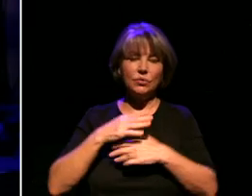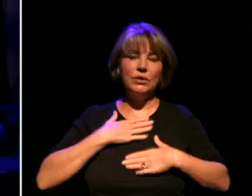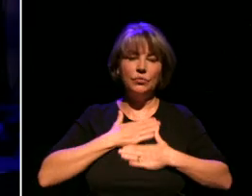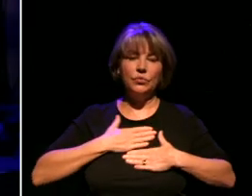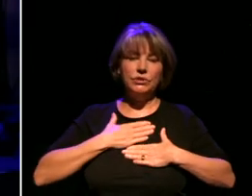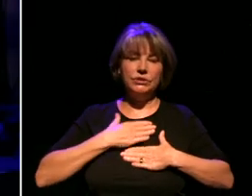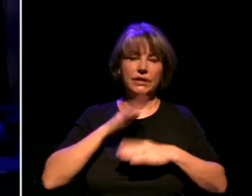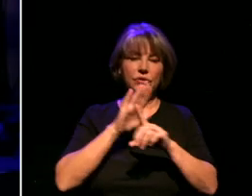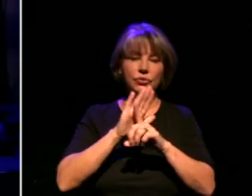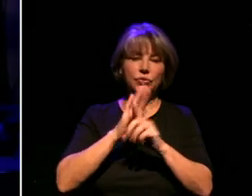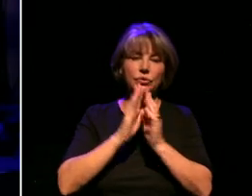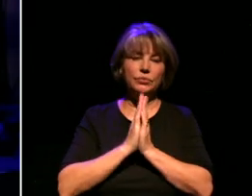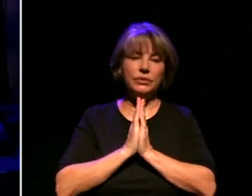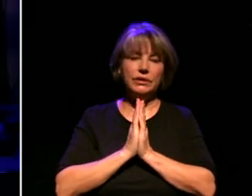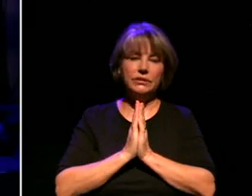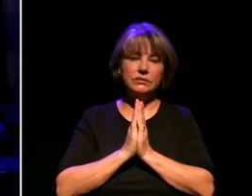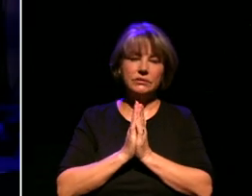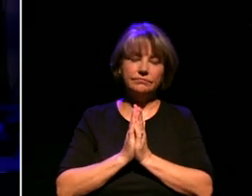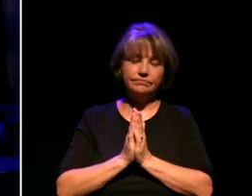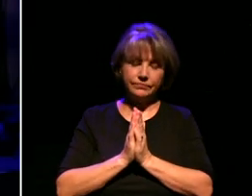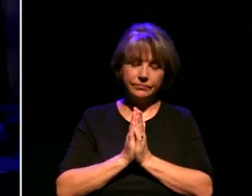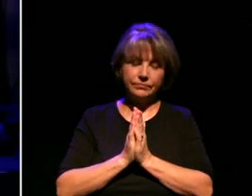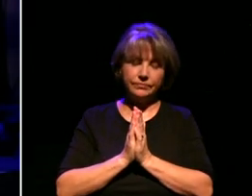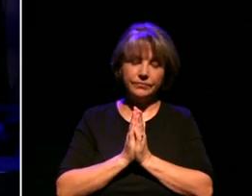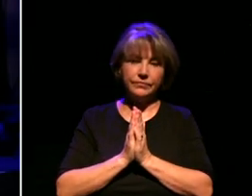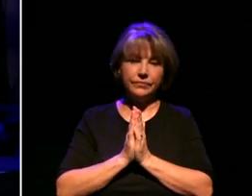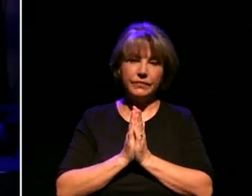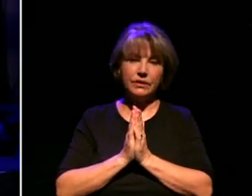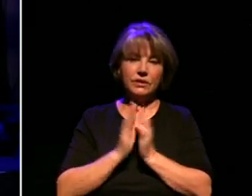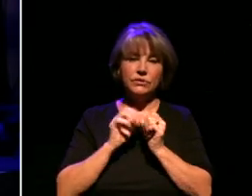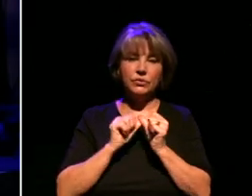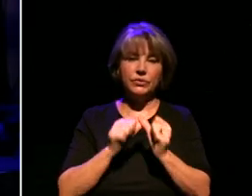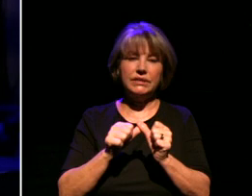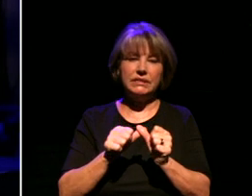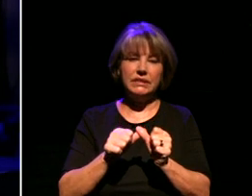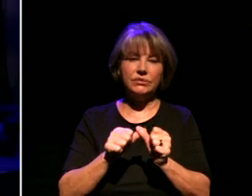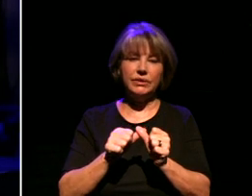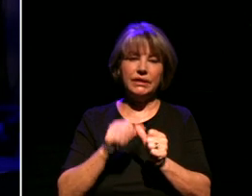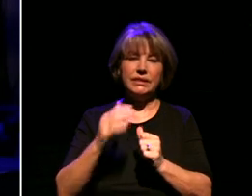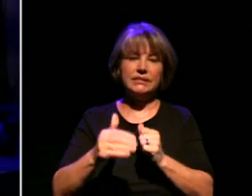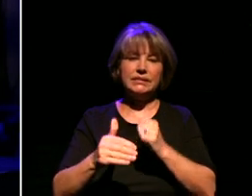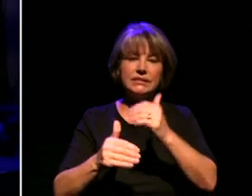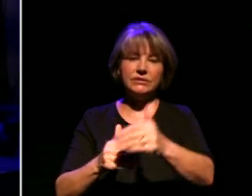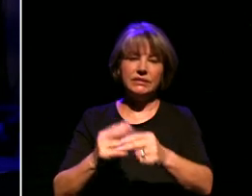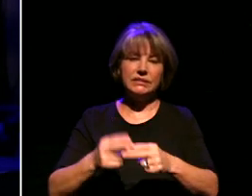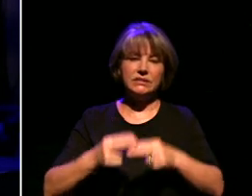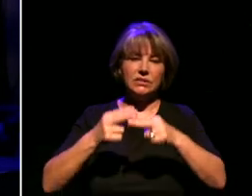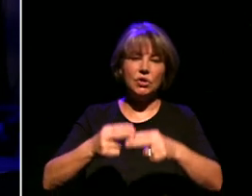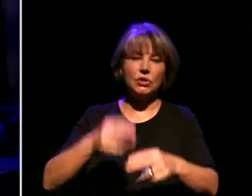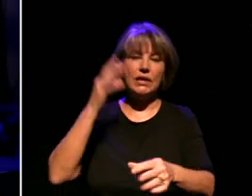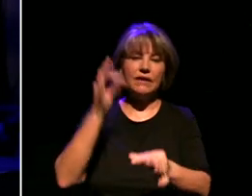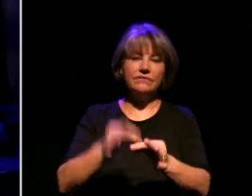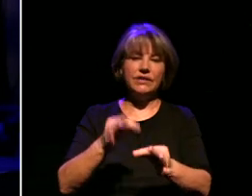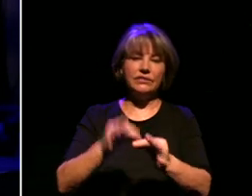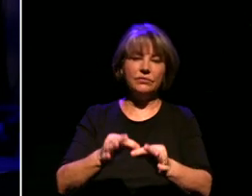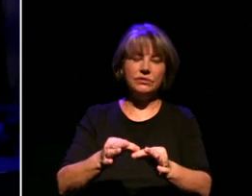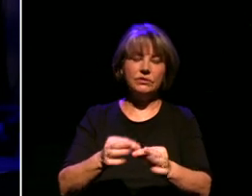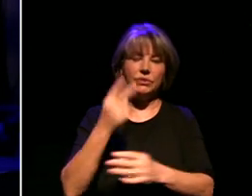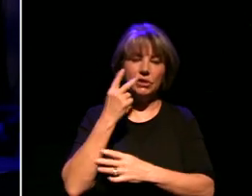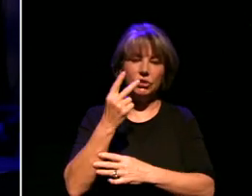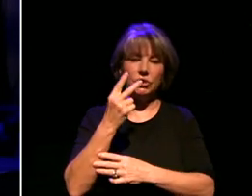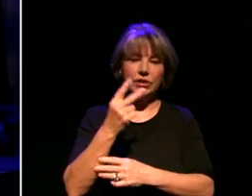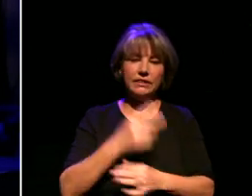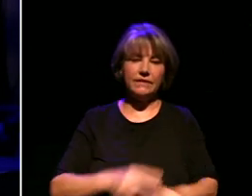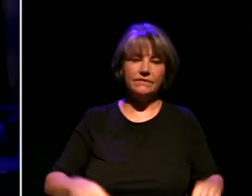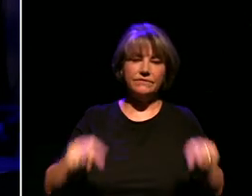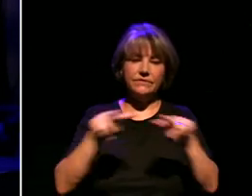prayers. All right, so we're continuing this series called Faithful, and we're looking at the values of being faithful with what God